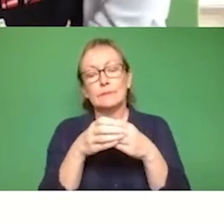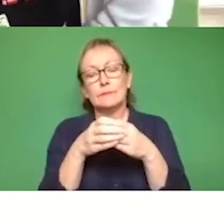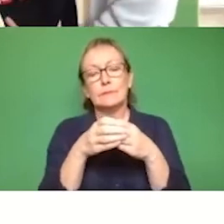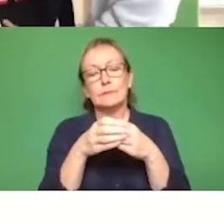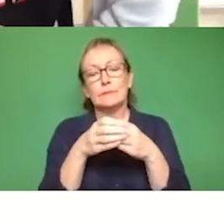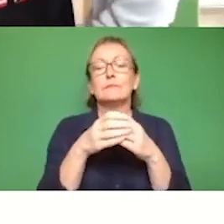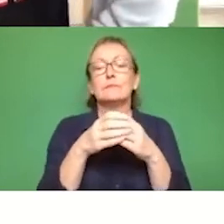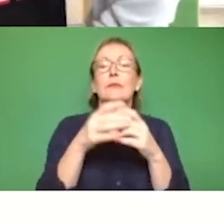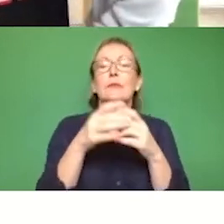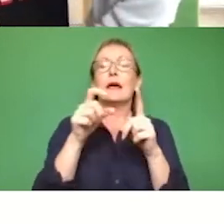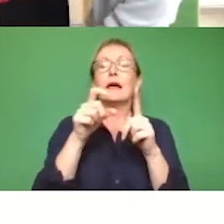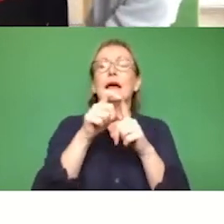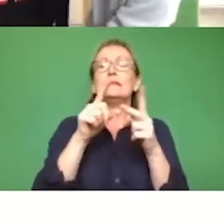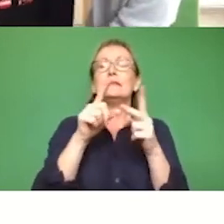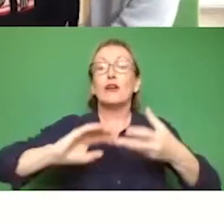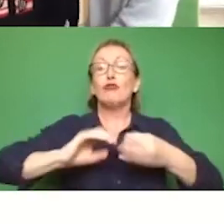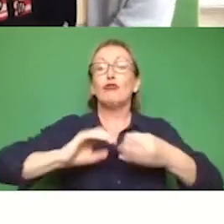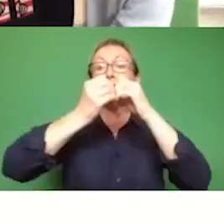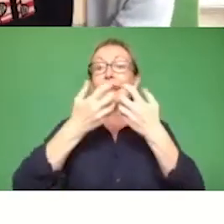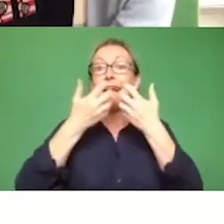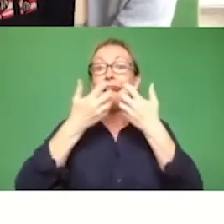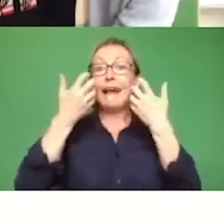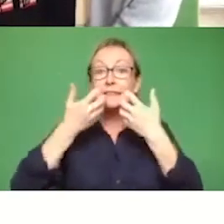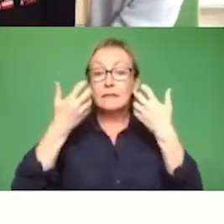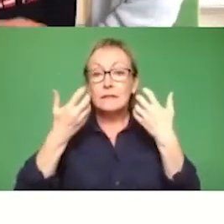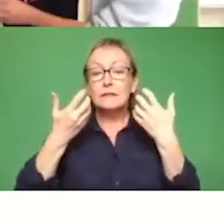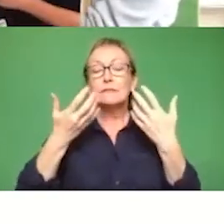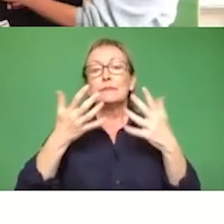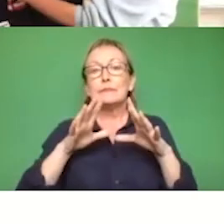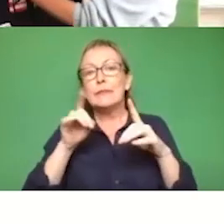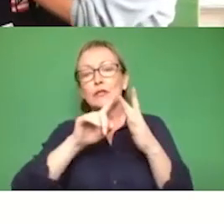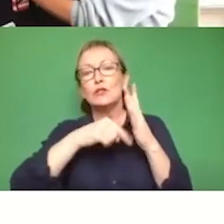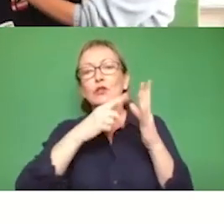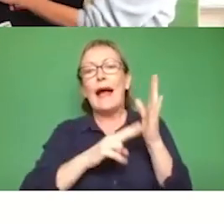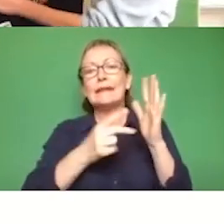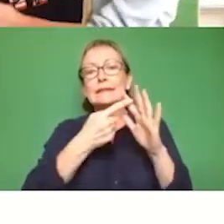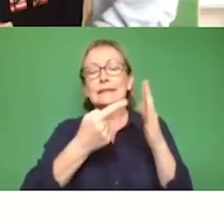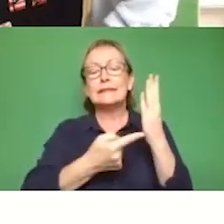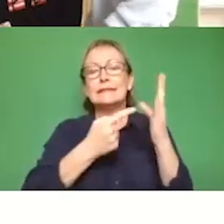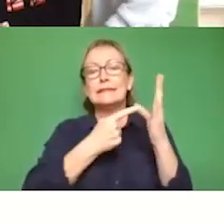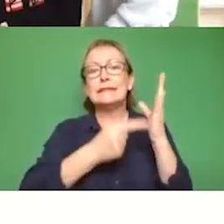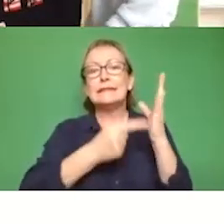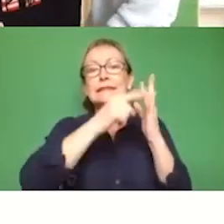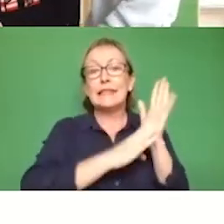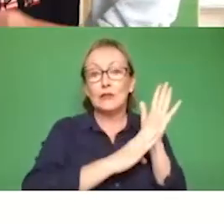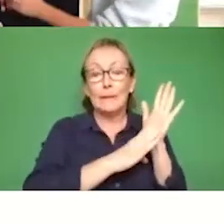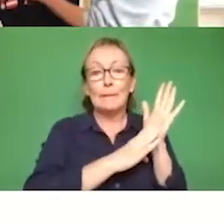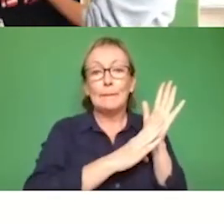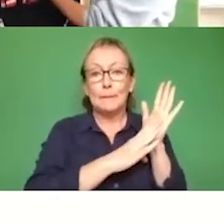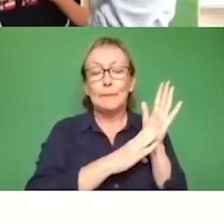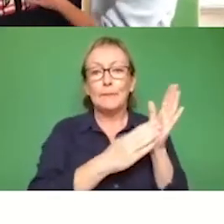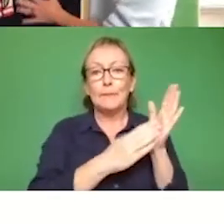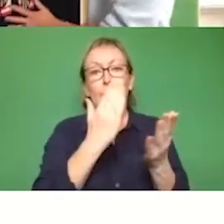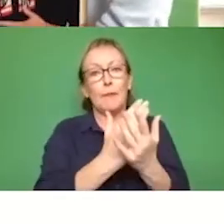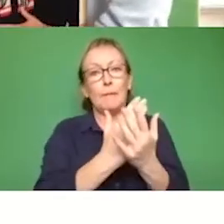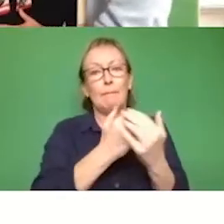from Joanne Tatum. Yes, I've got an image of that. So they very kindly